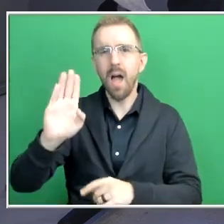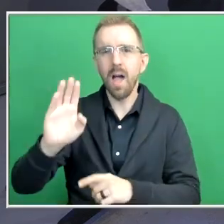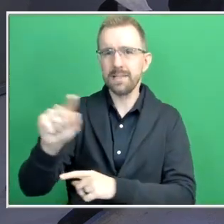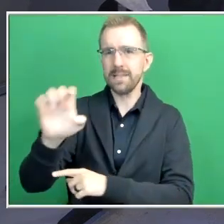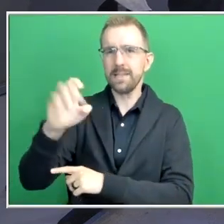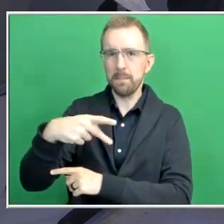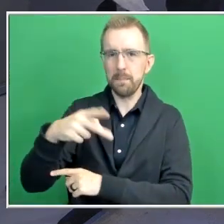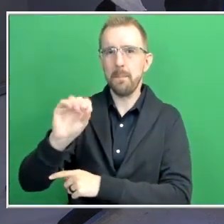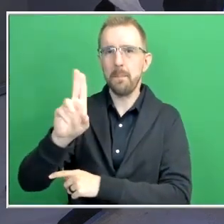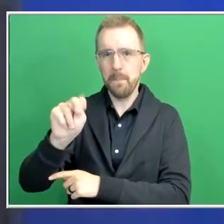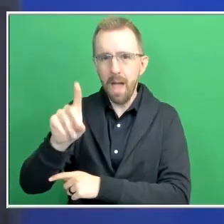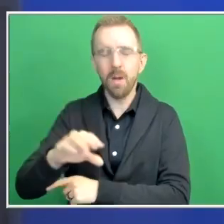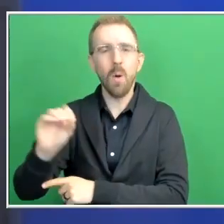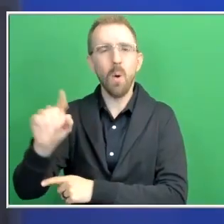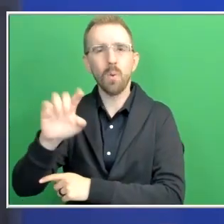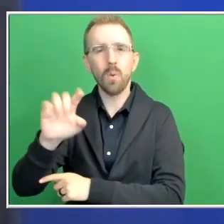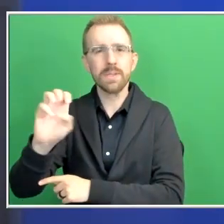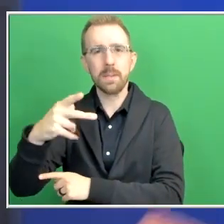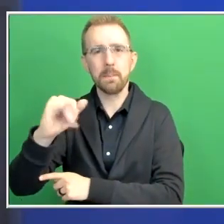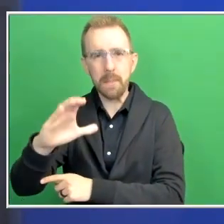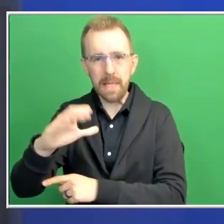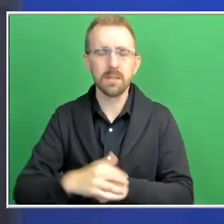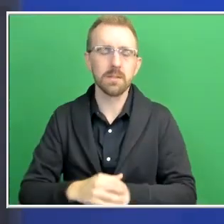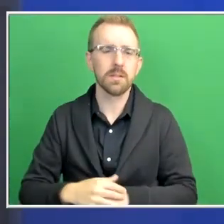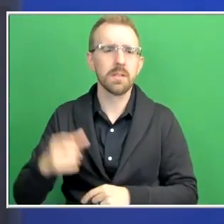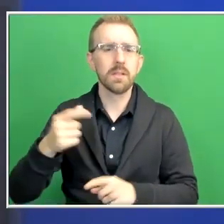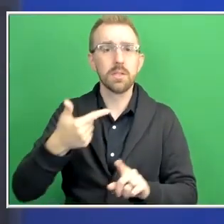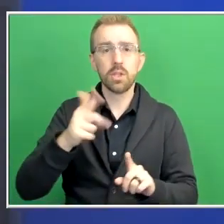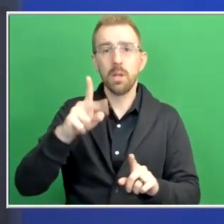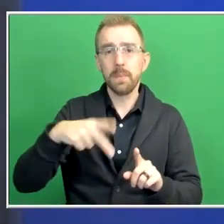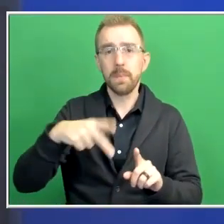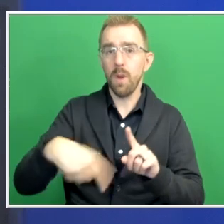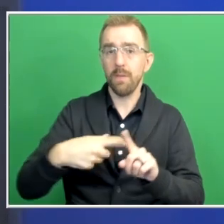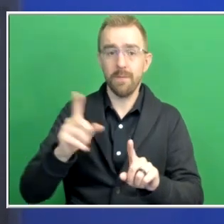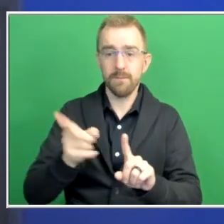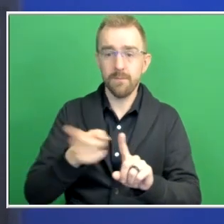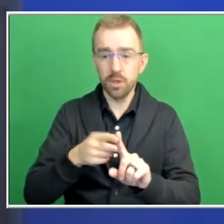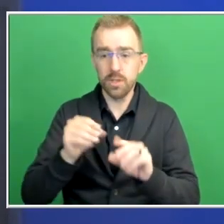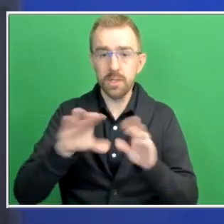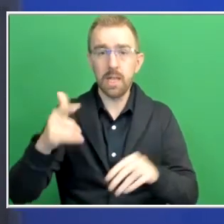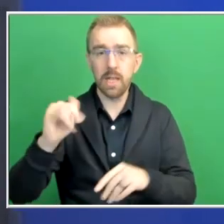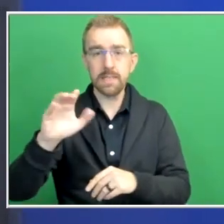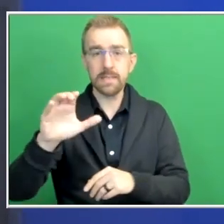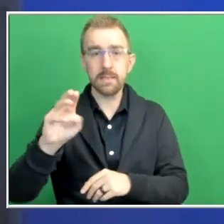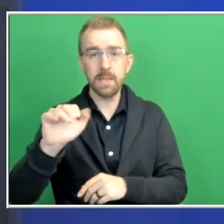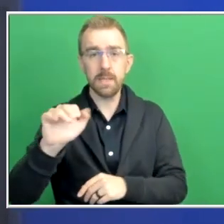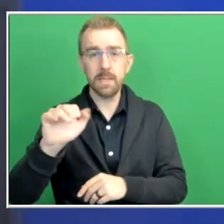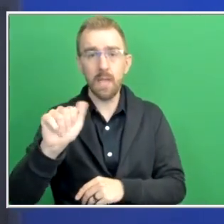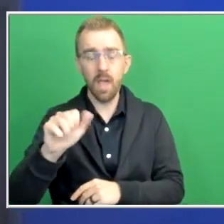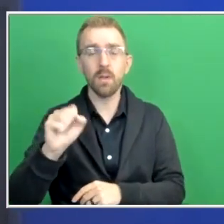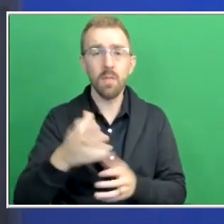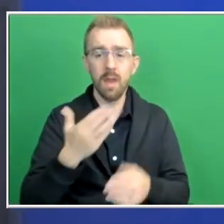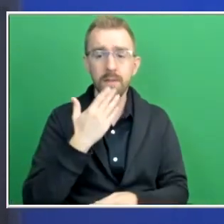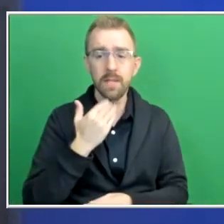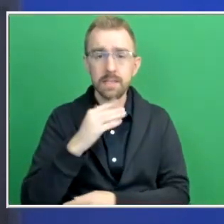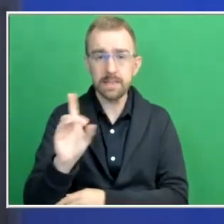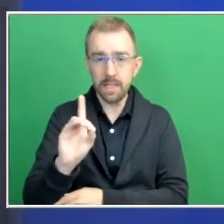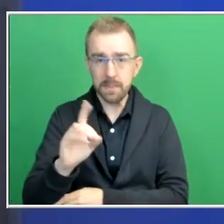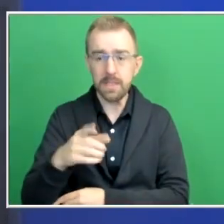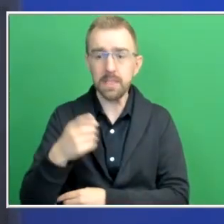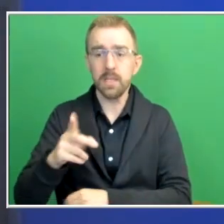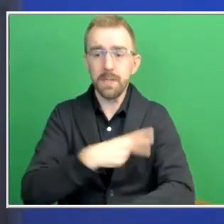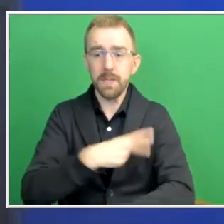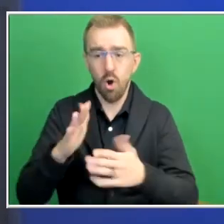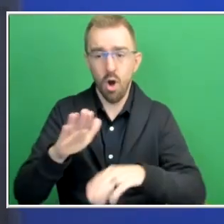But remember that the GLP-1 agonists first came out for improving glycemia. So a lot of the diabetes patients are already on these drugs, right, and they